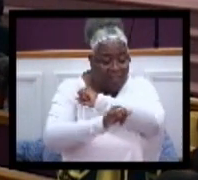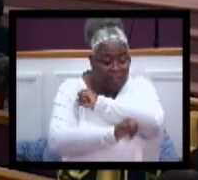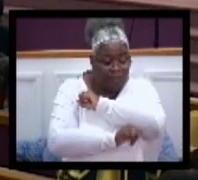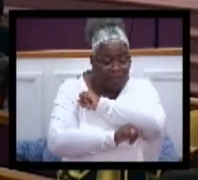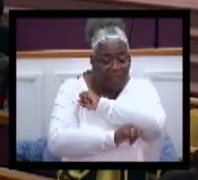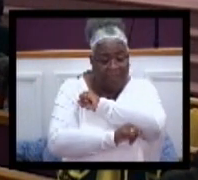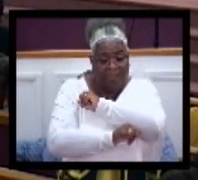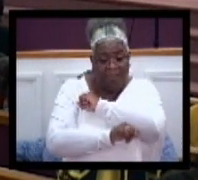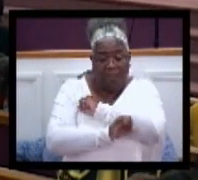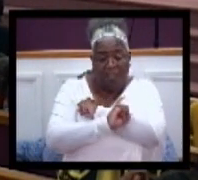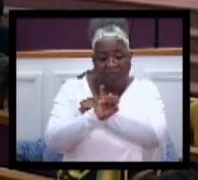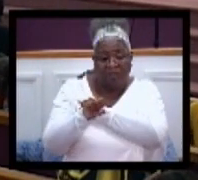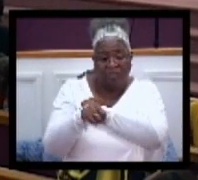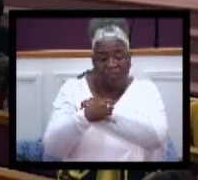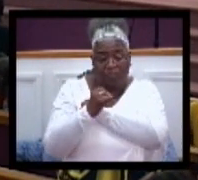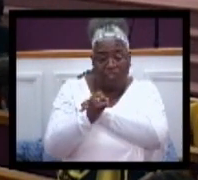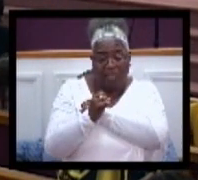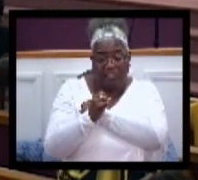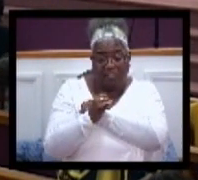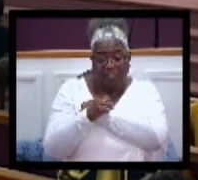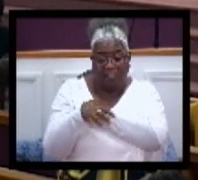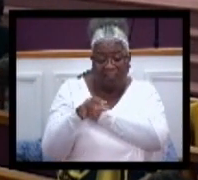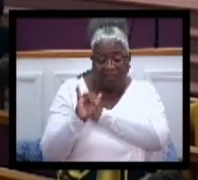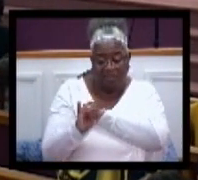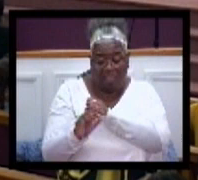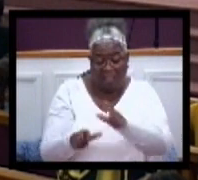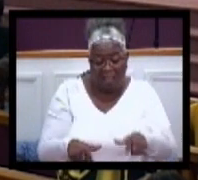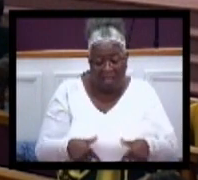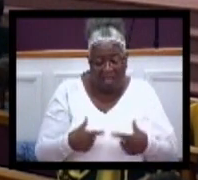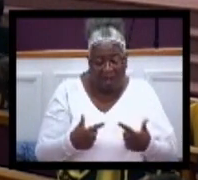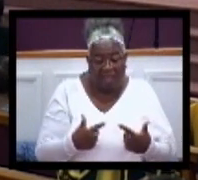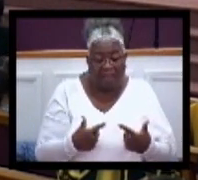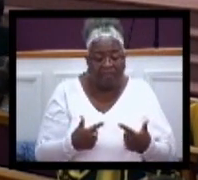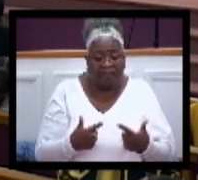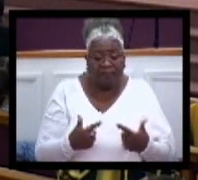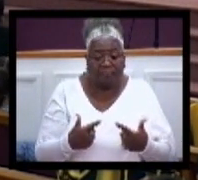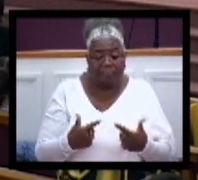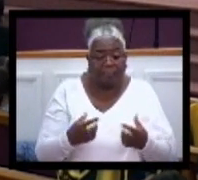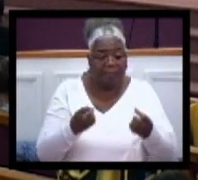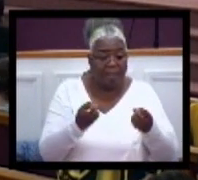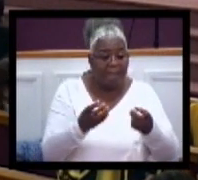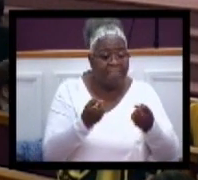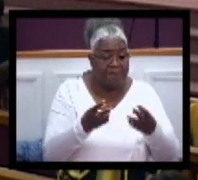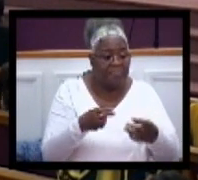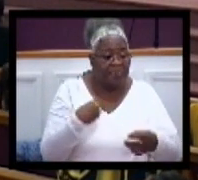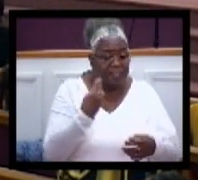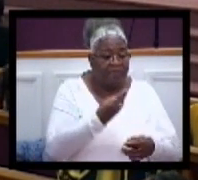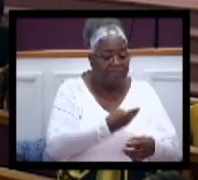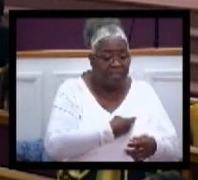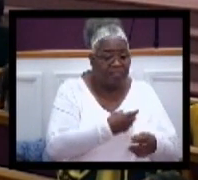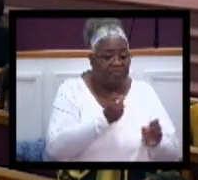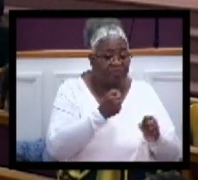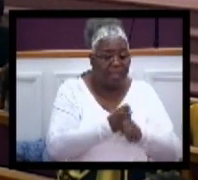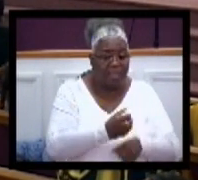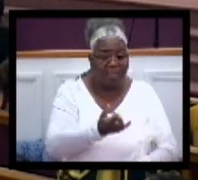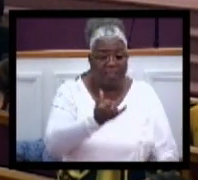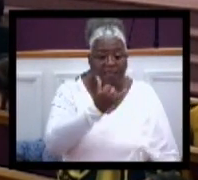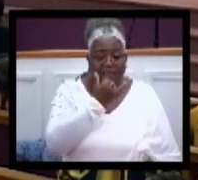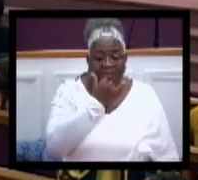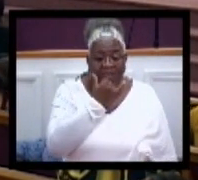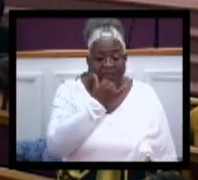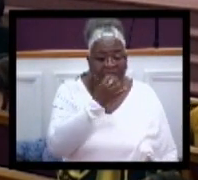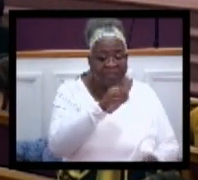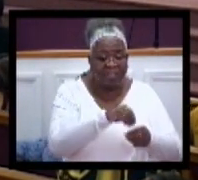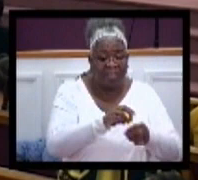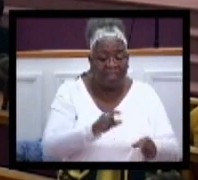order just to stay alive. Many of us have made errors in